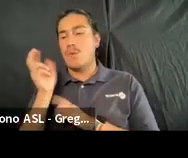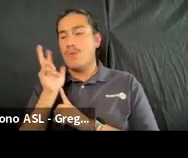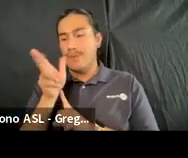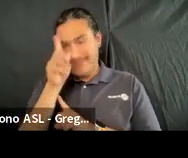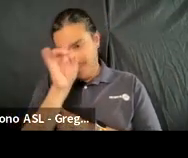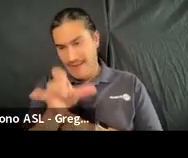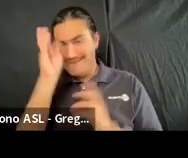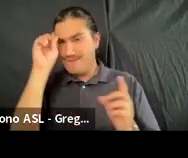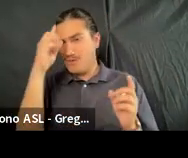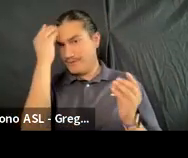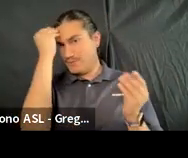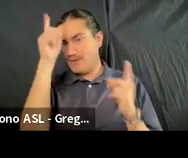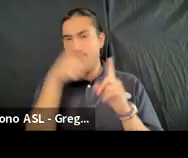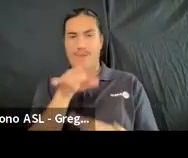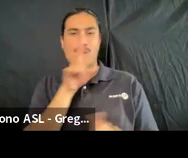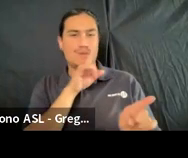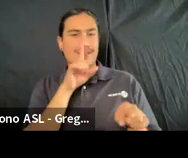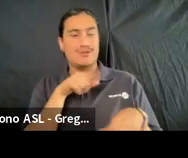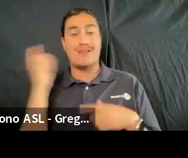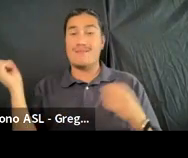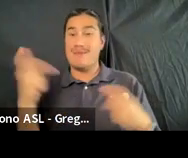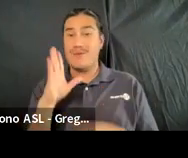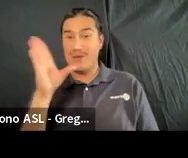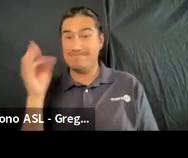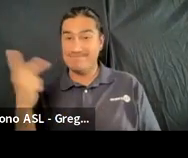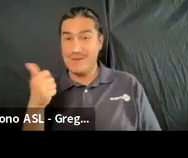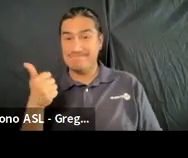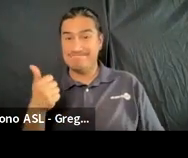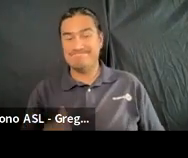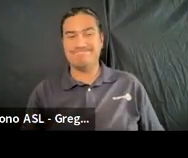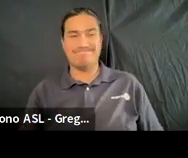3 minutes to contemplate these answers, and then we'll come back.